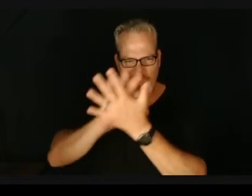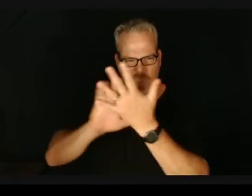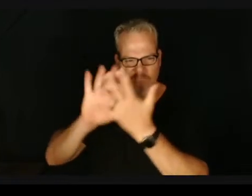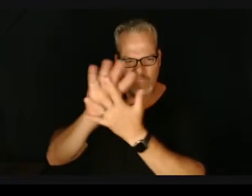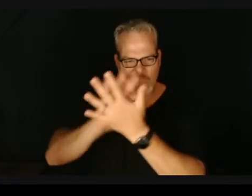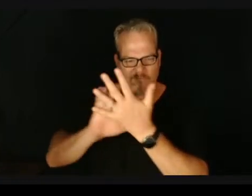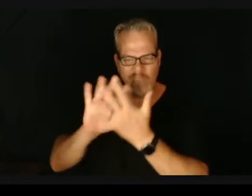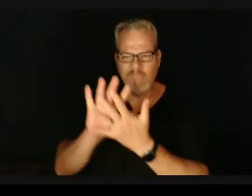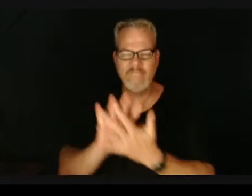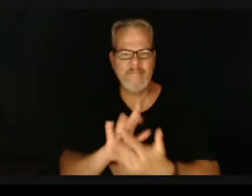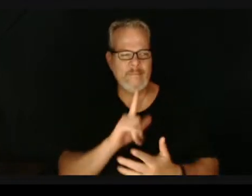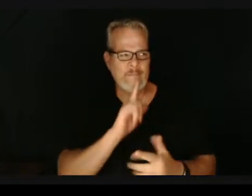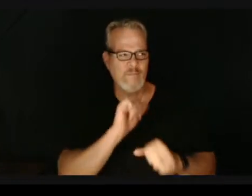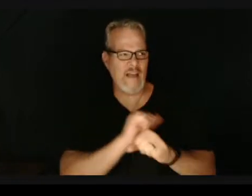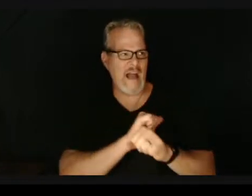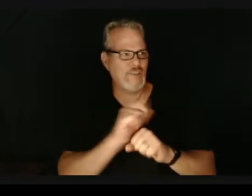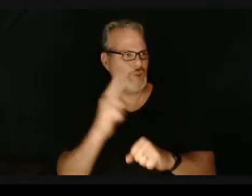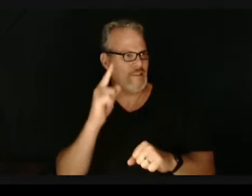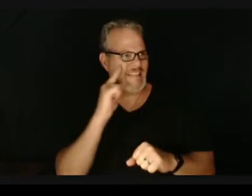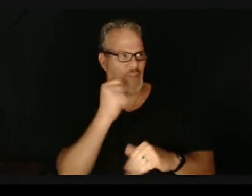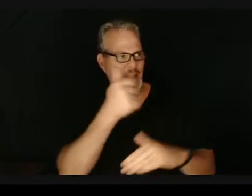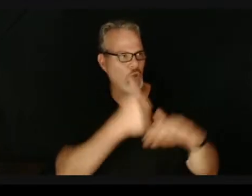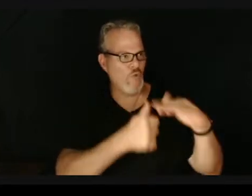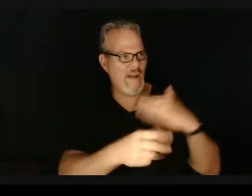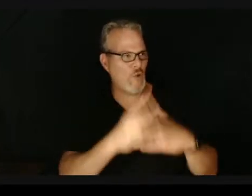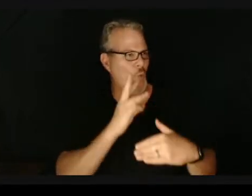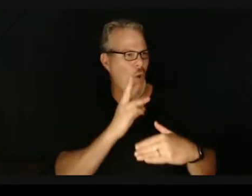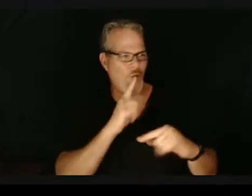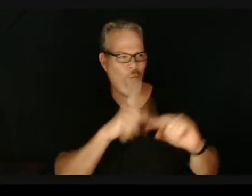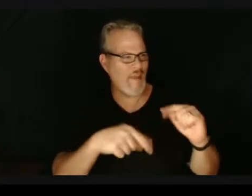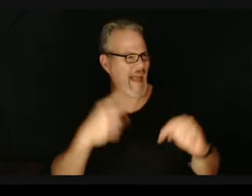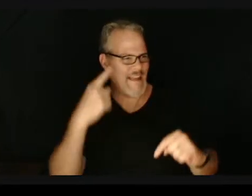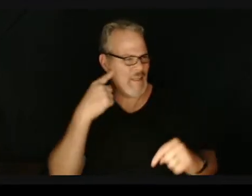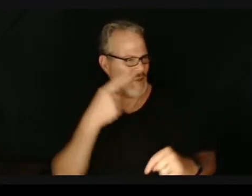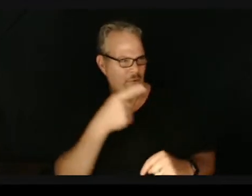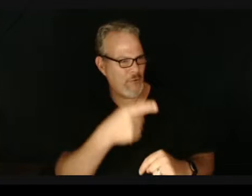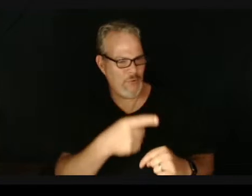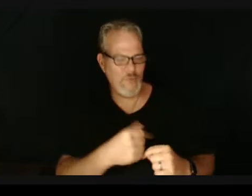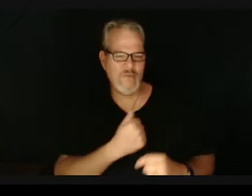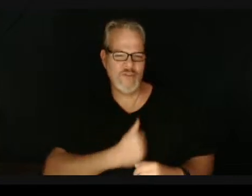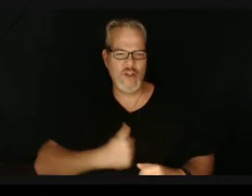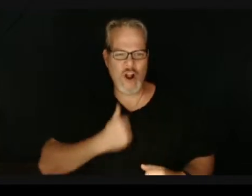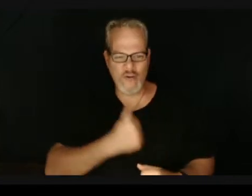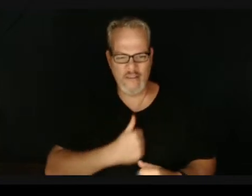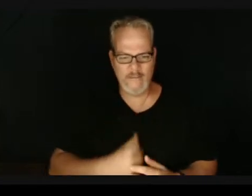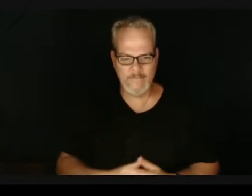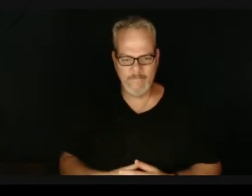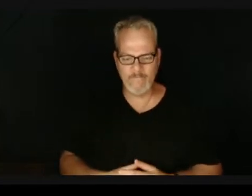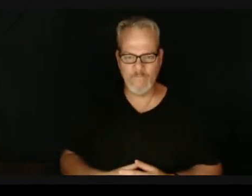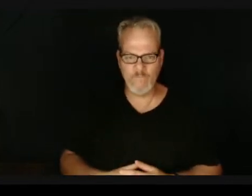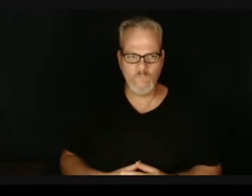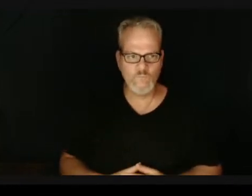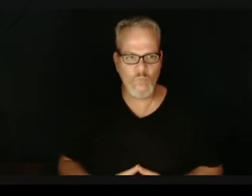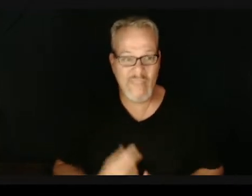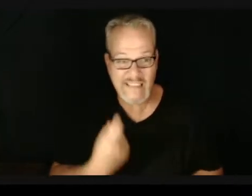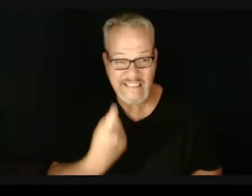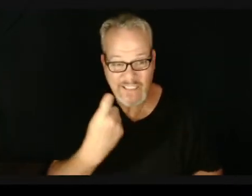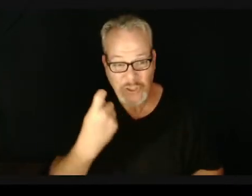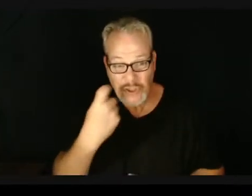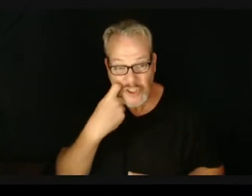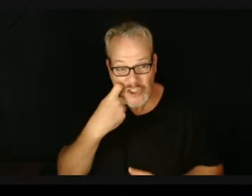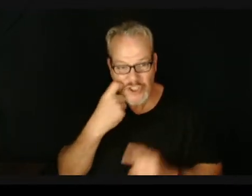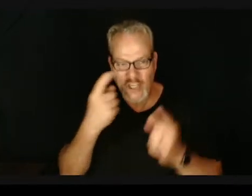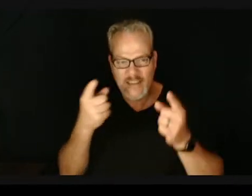actually, it still sounds like you're underwater and we can't hear what you're saying. Sorry. Let me see here. This just happened